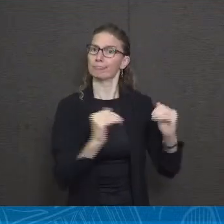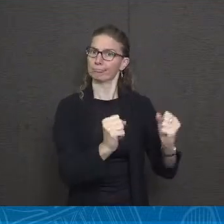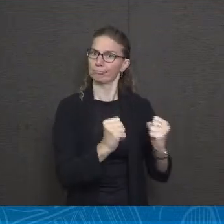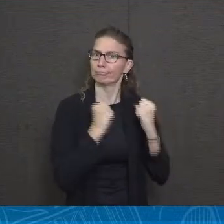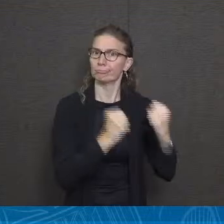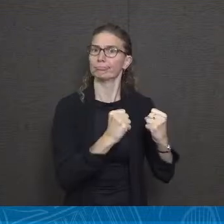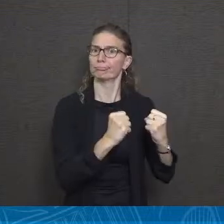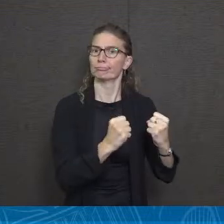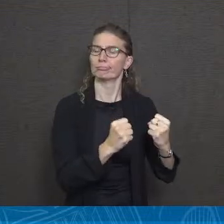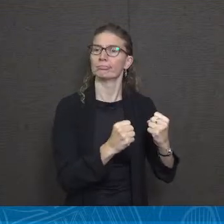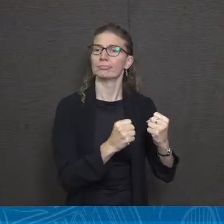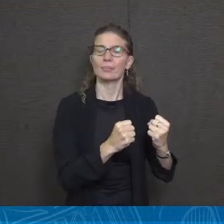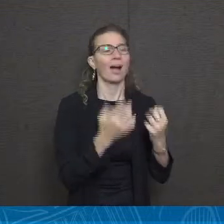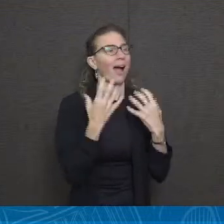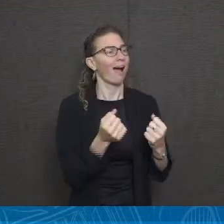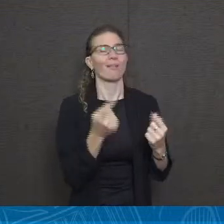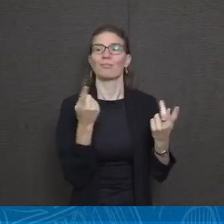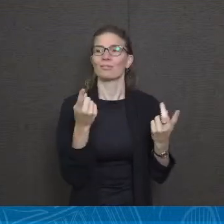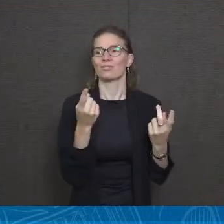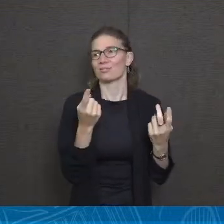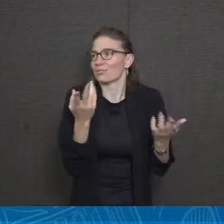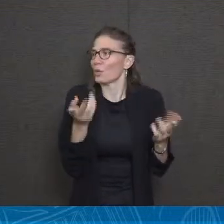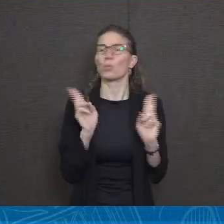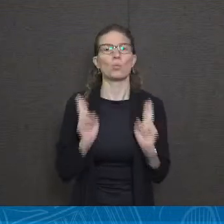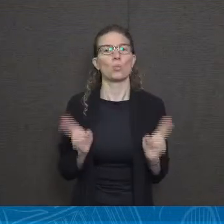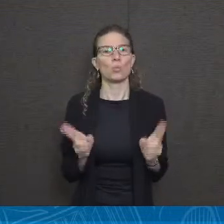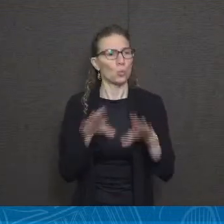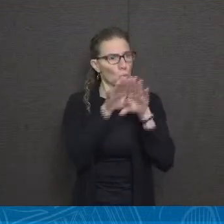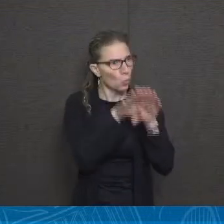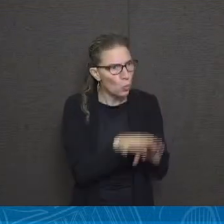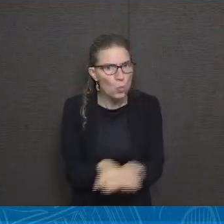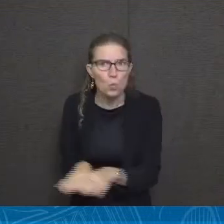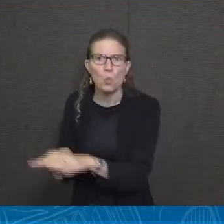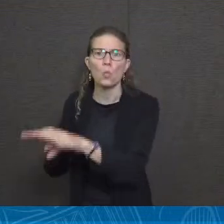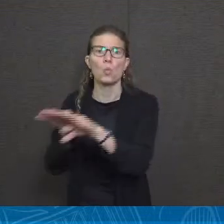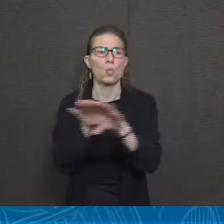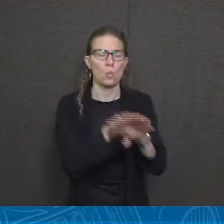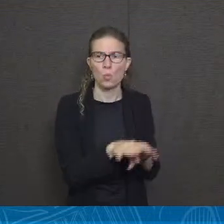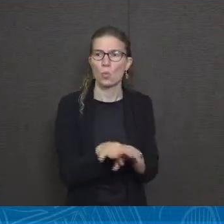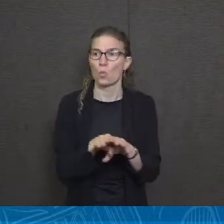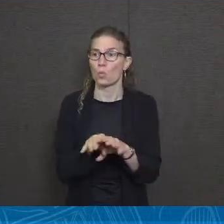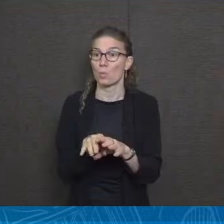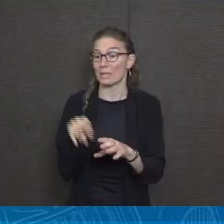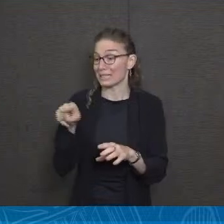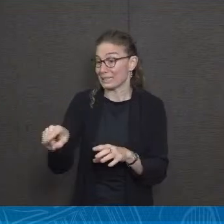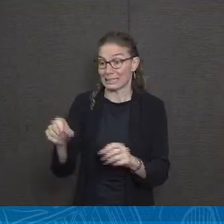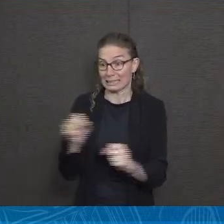accepts the idea that you need to normalize your consideration of disaster risk at all times.